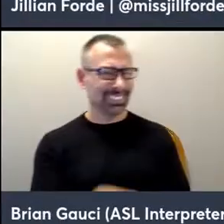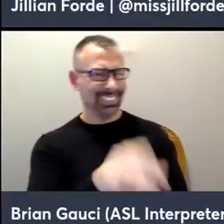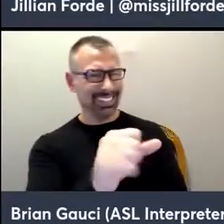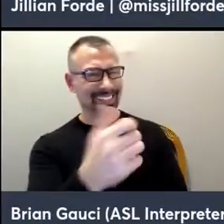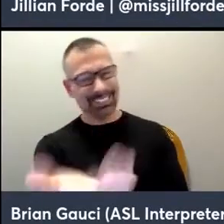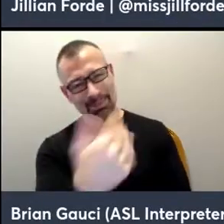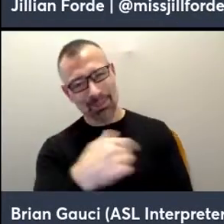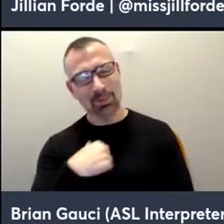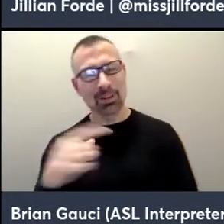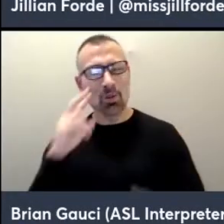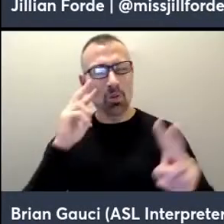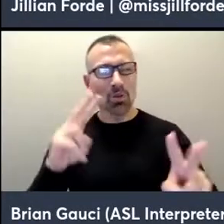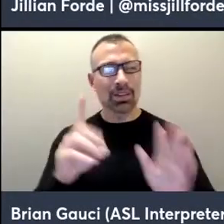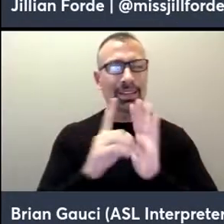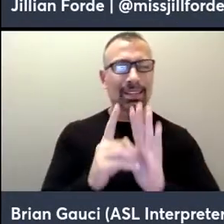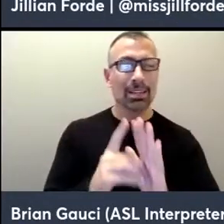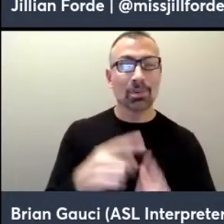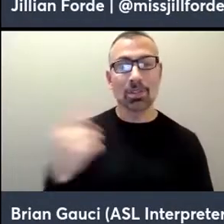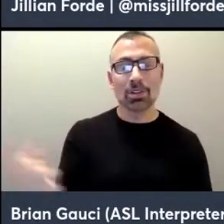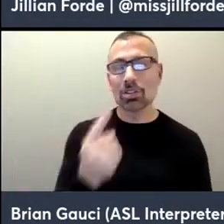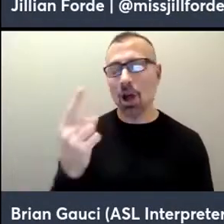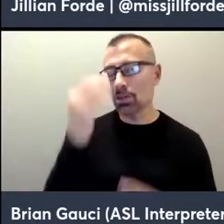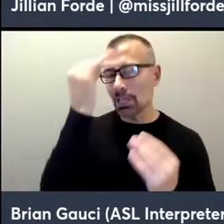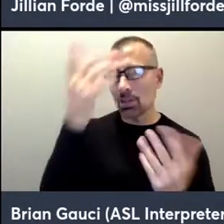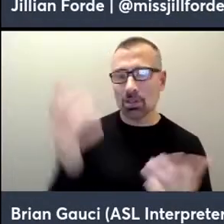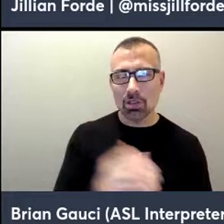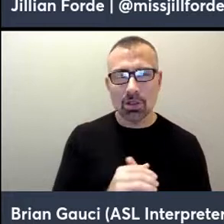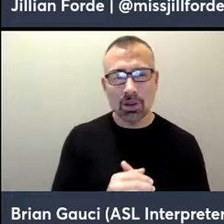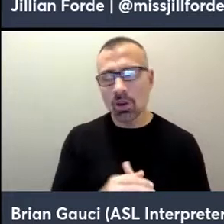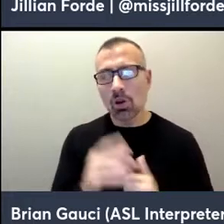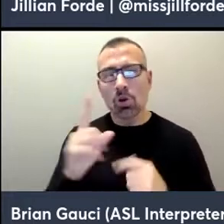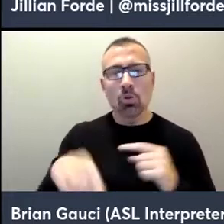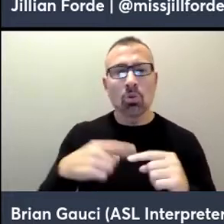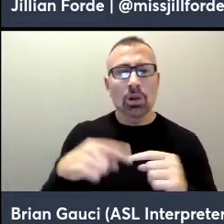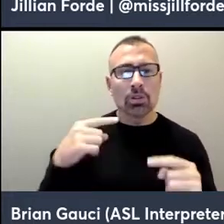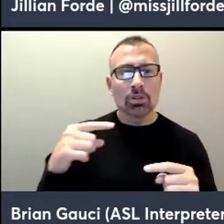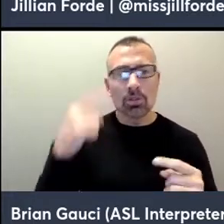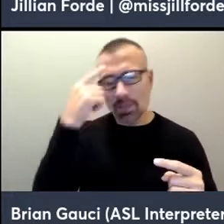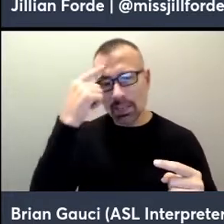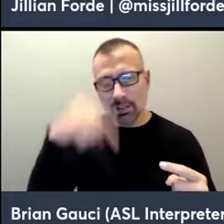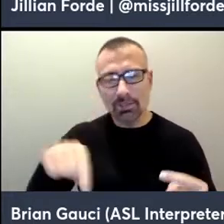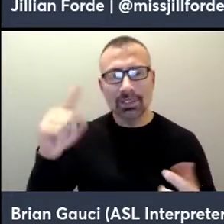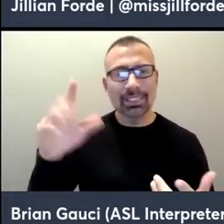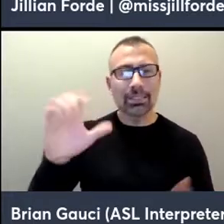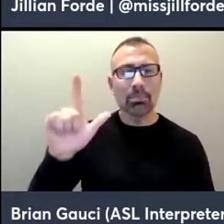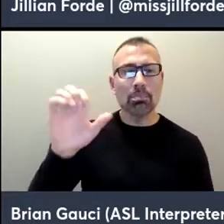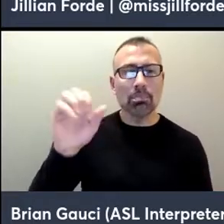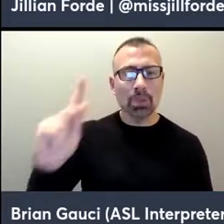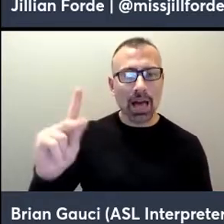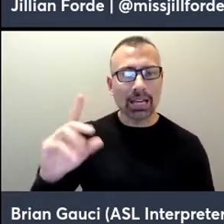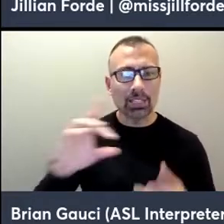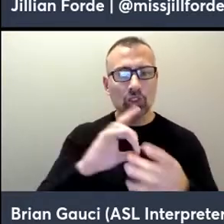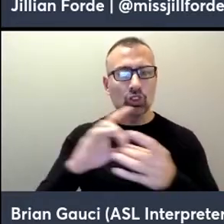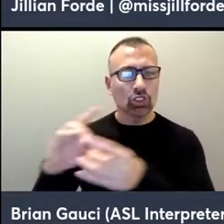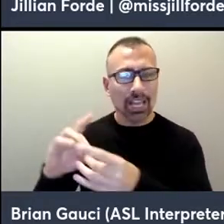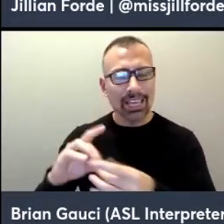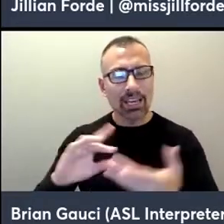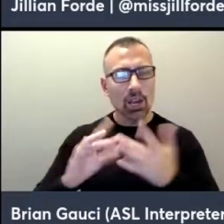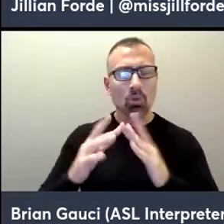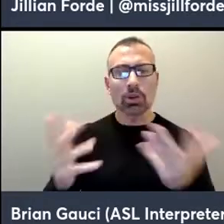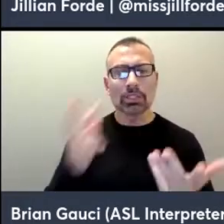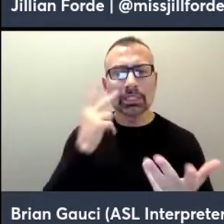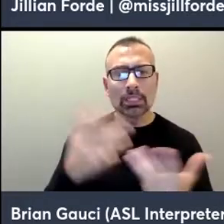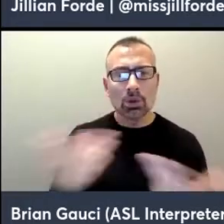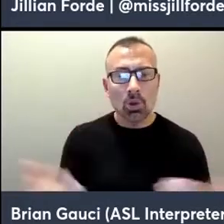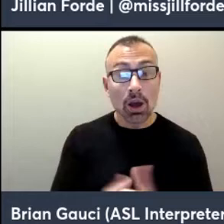There's always, that thought about, what do you demo when you think about a blockchain network, right? What do you want to see? And really, because when we're developers and we're building things,